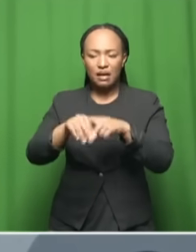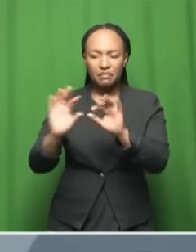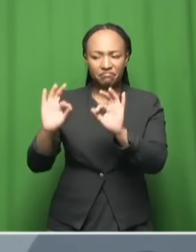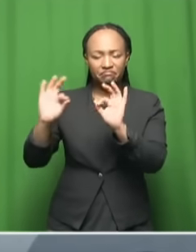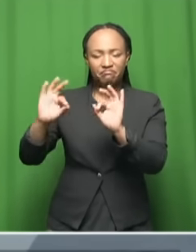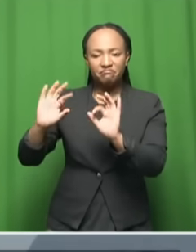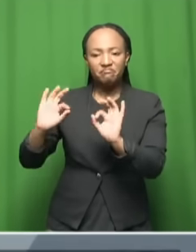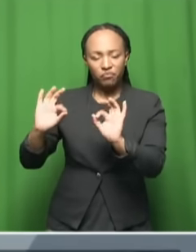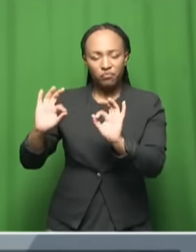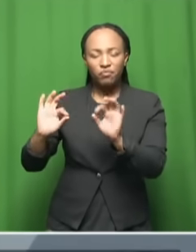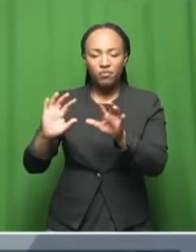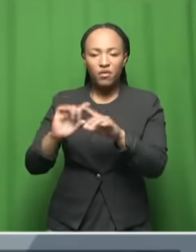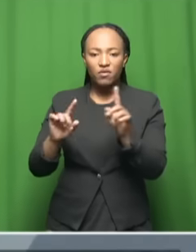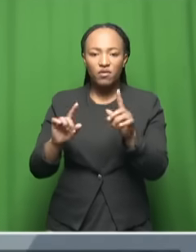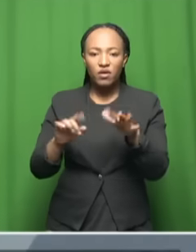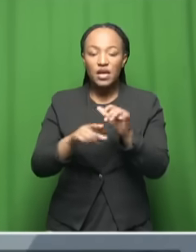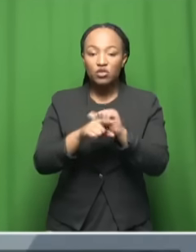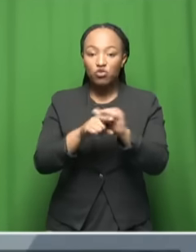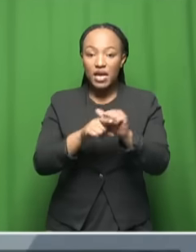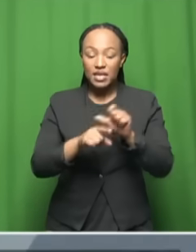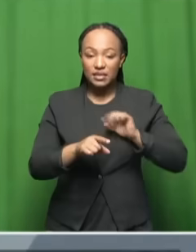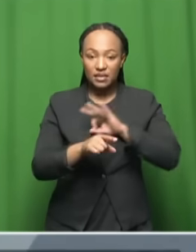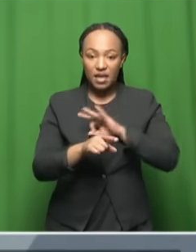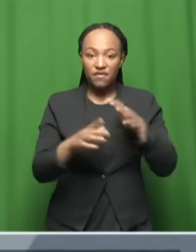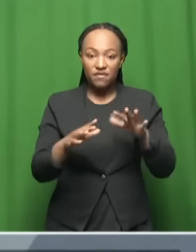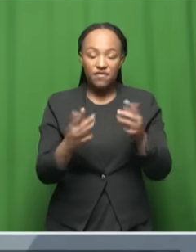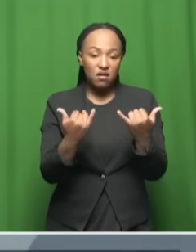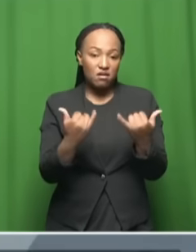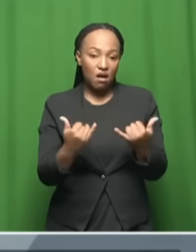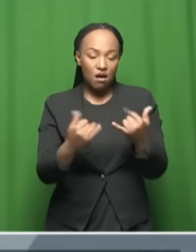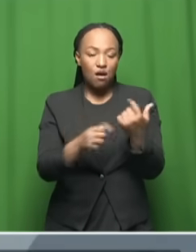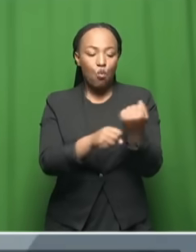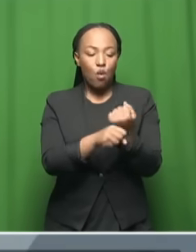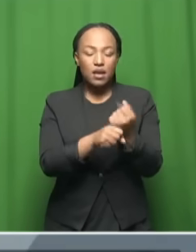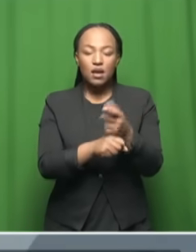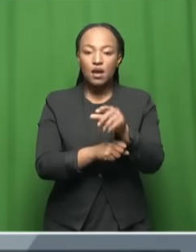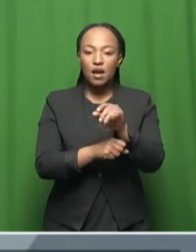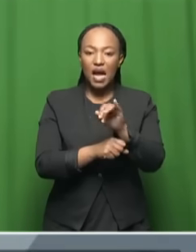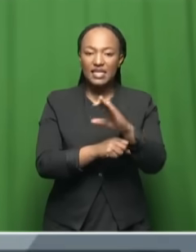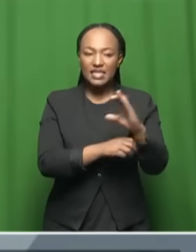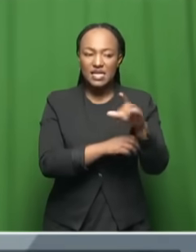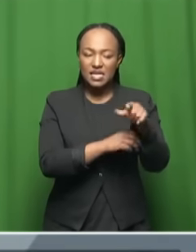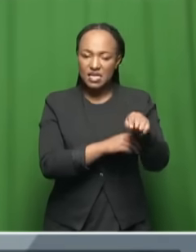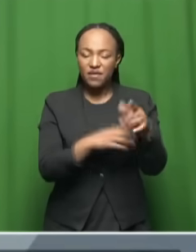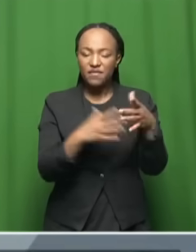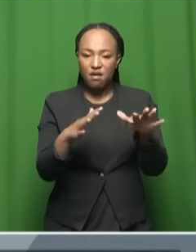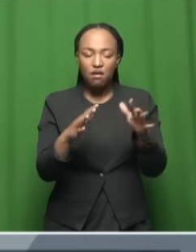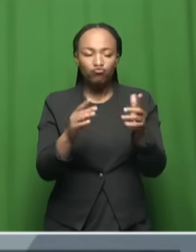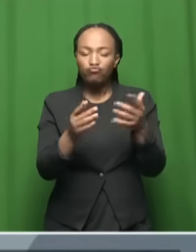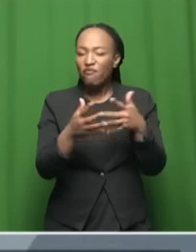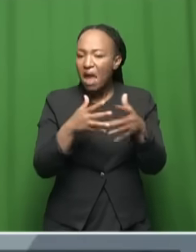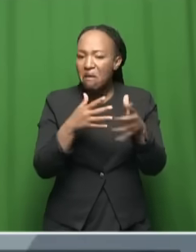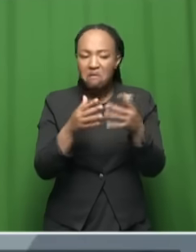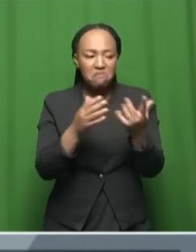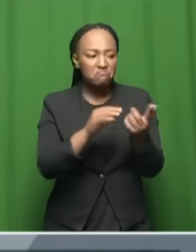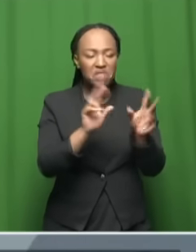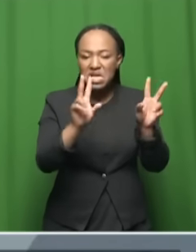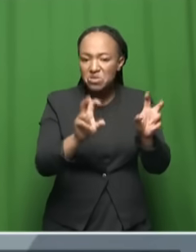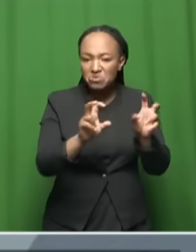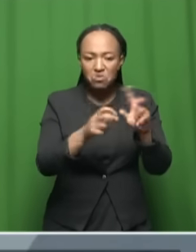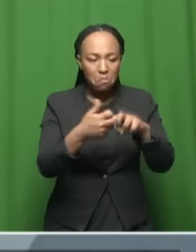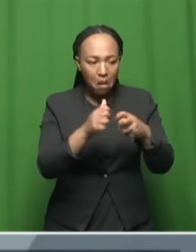of course the trained staff who are working for the IEC also being able to handle and resolve some of the issues